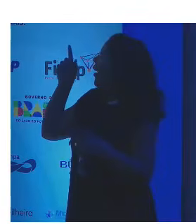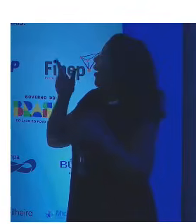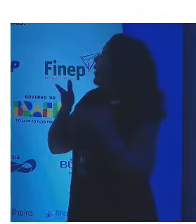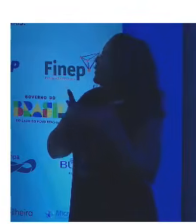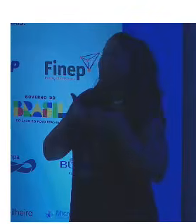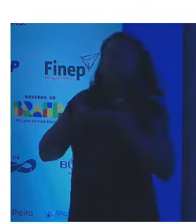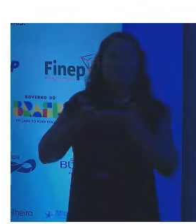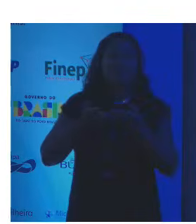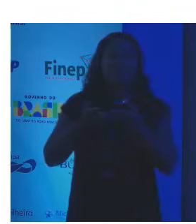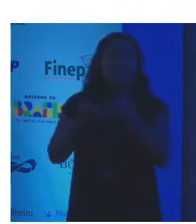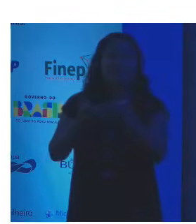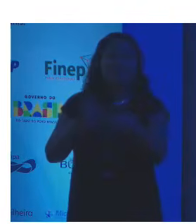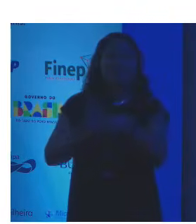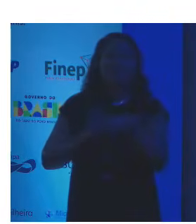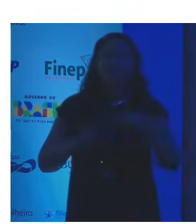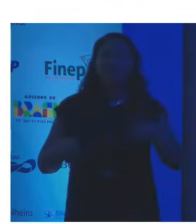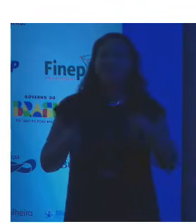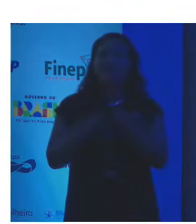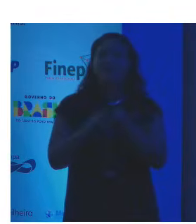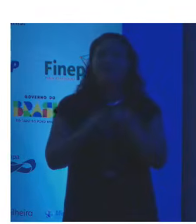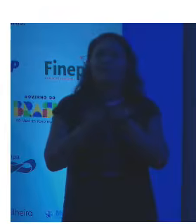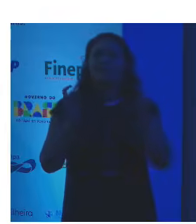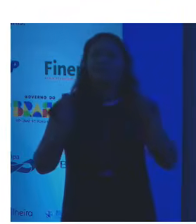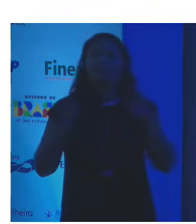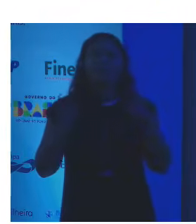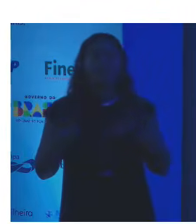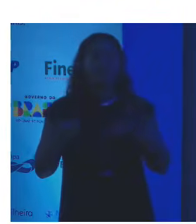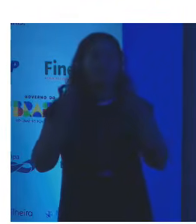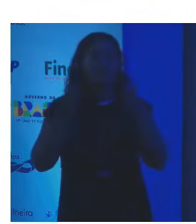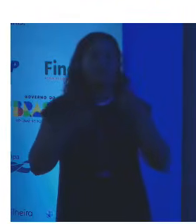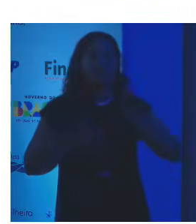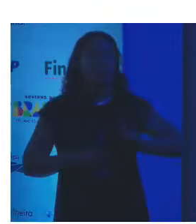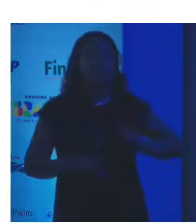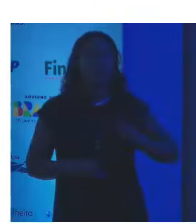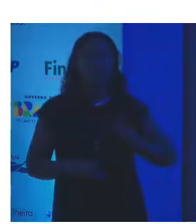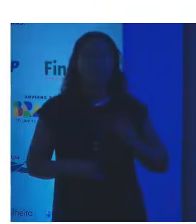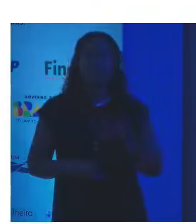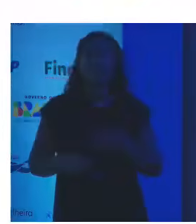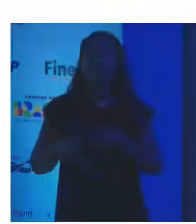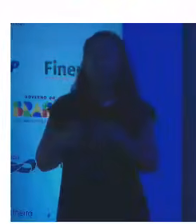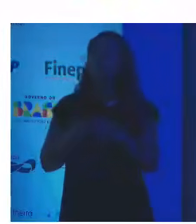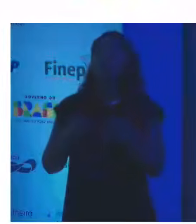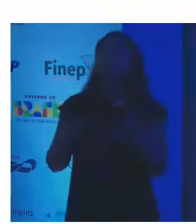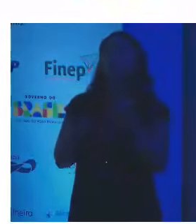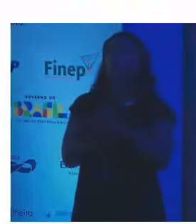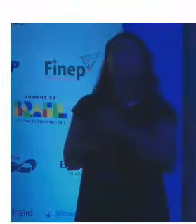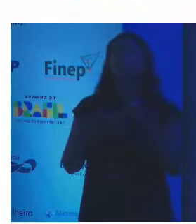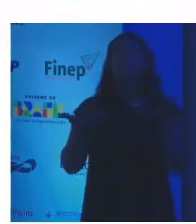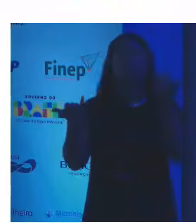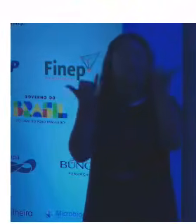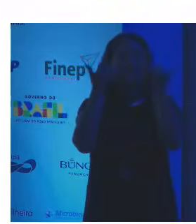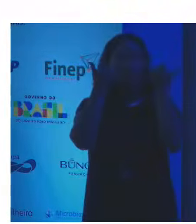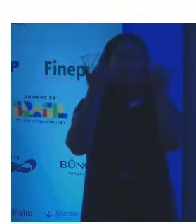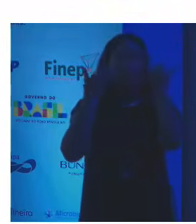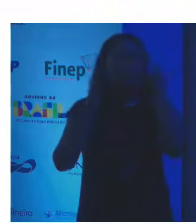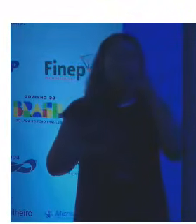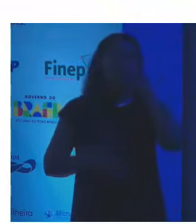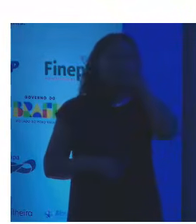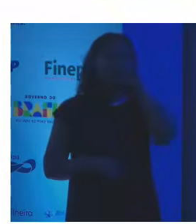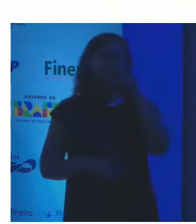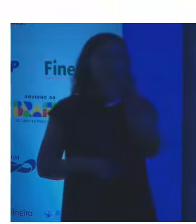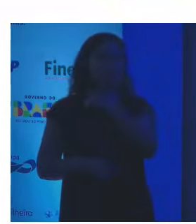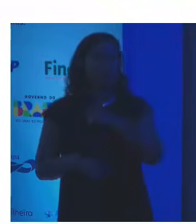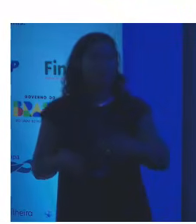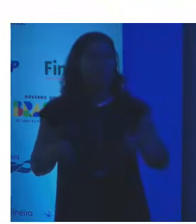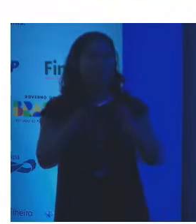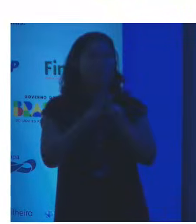a probability of presence. You have some maps. Then you cross that, and this is a risk map where this is red,